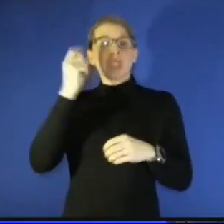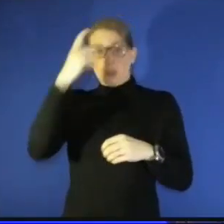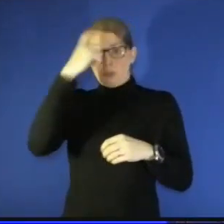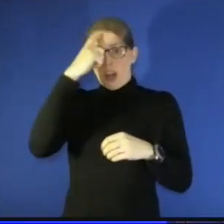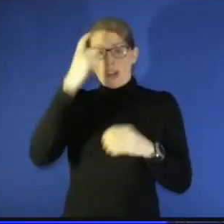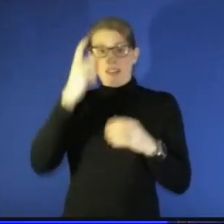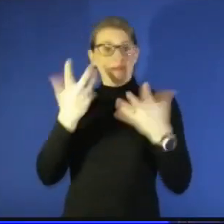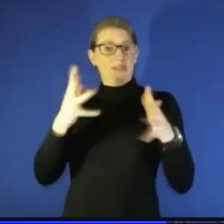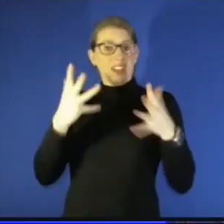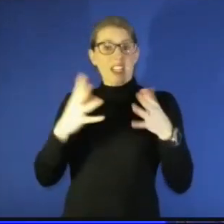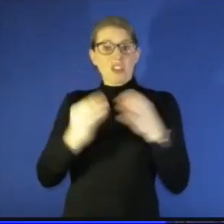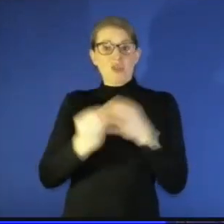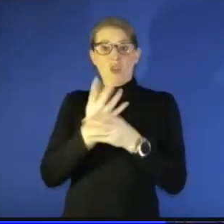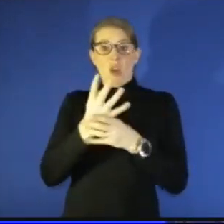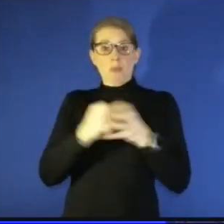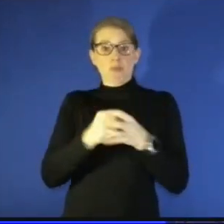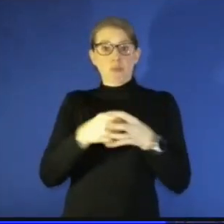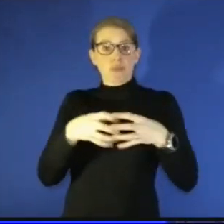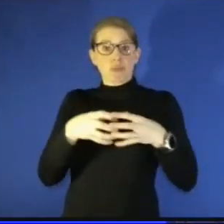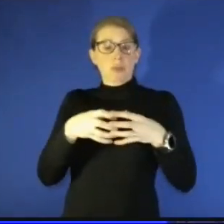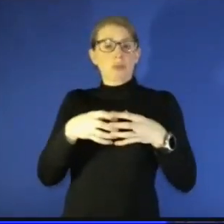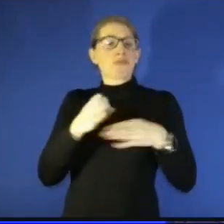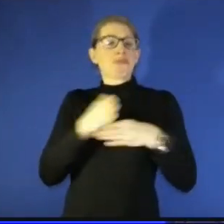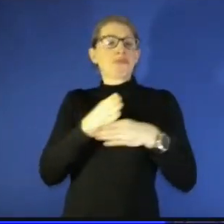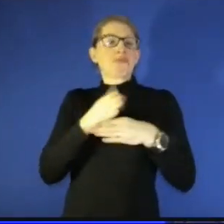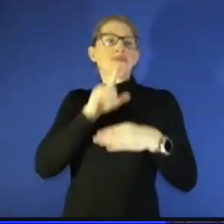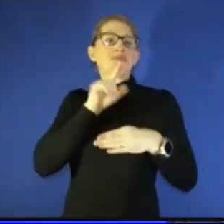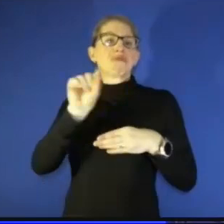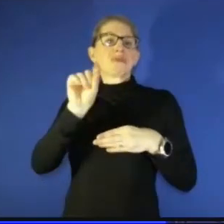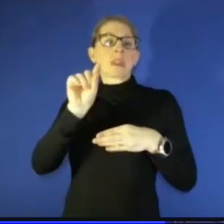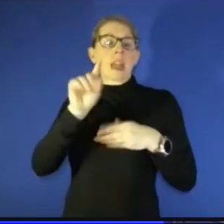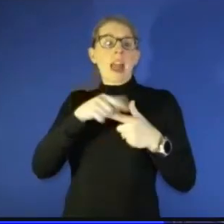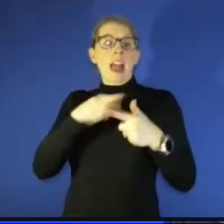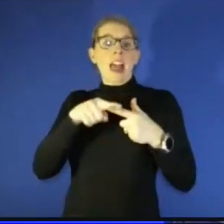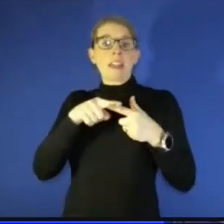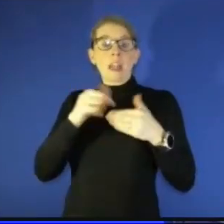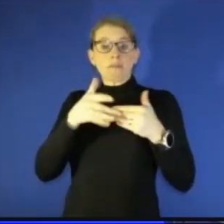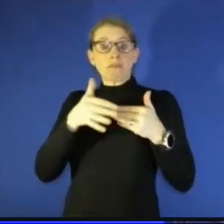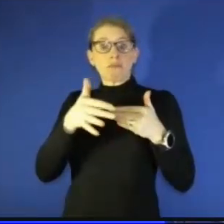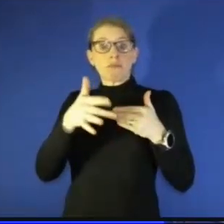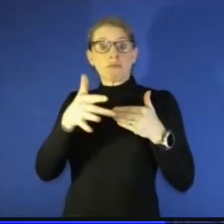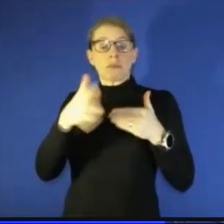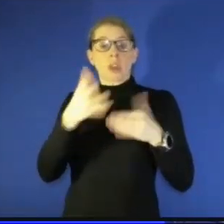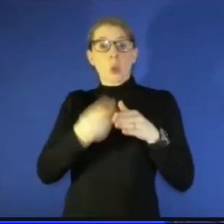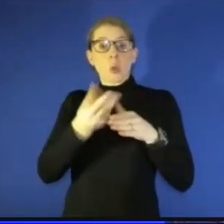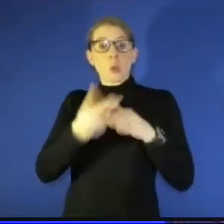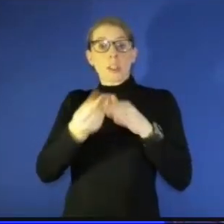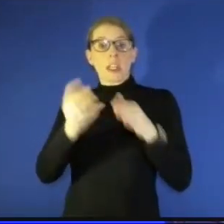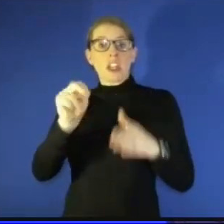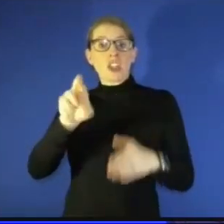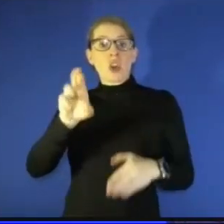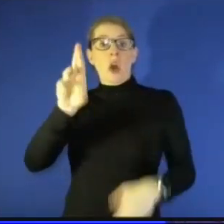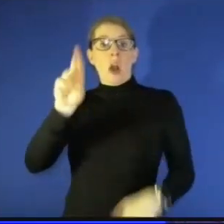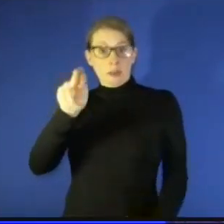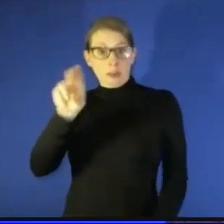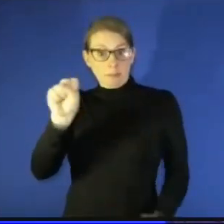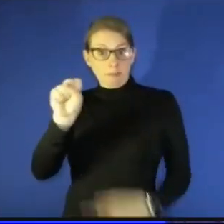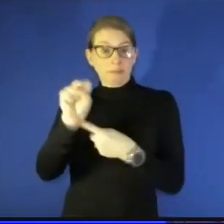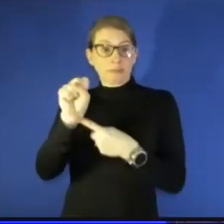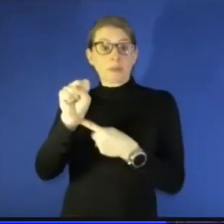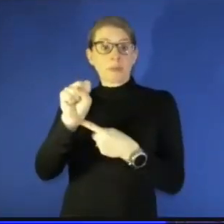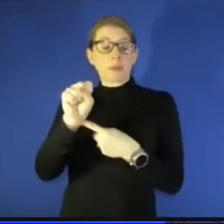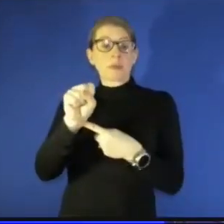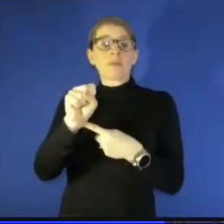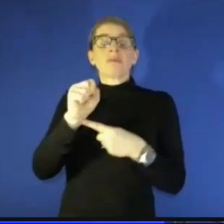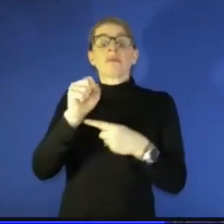your mid-20s, and then every year thereafter you're losing neurons. So the maximum size of the brain is in your mid-20s, and it's